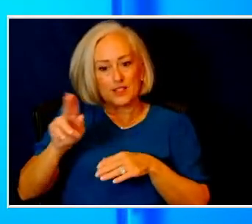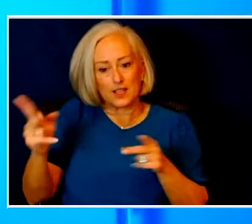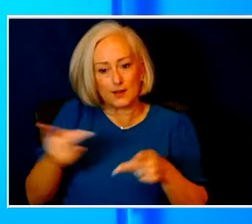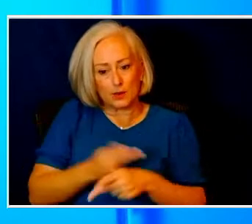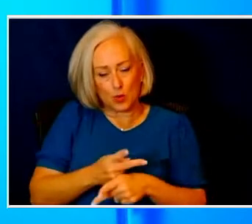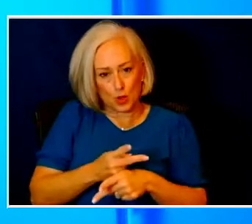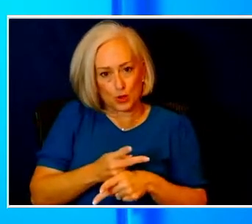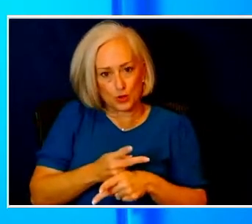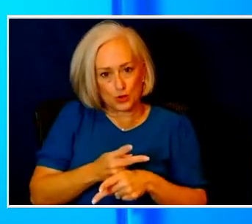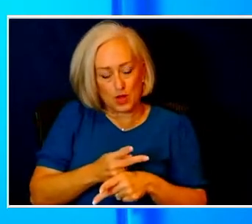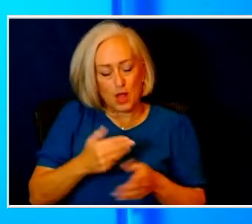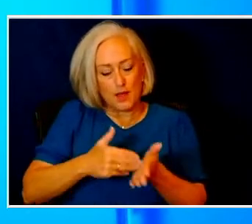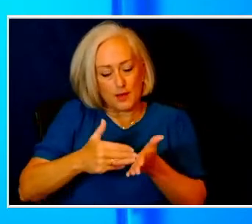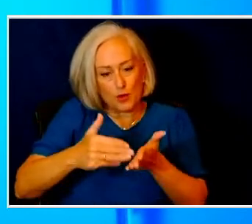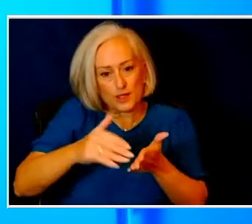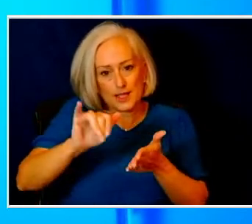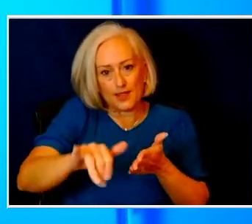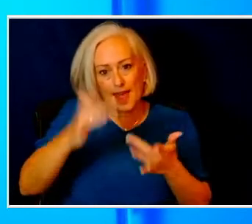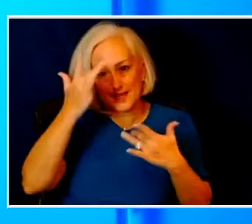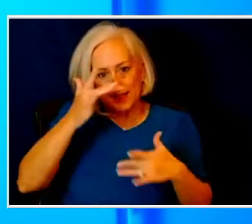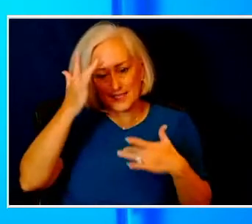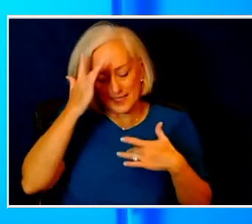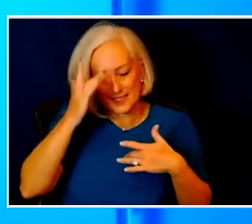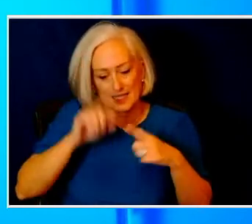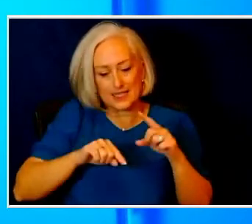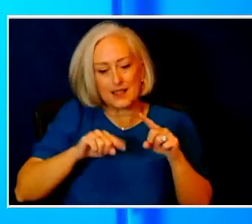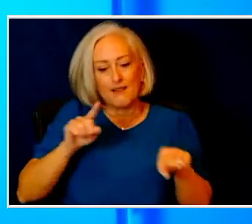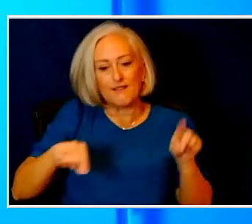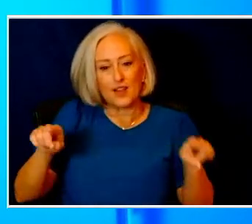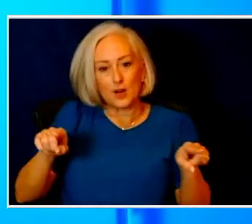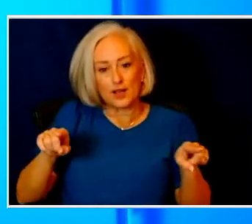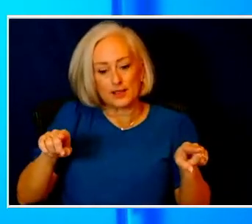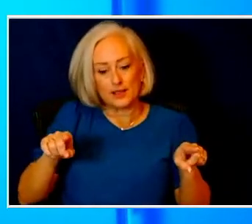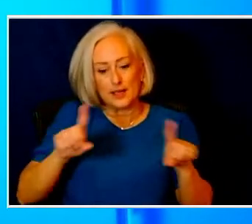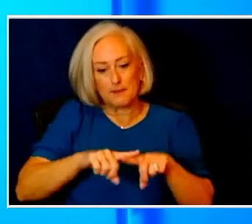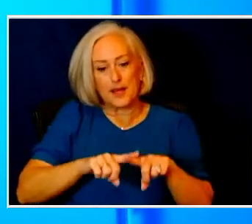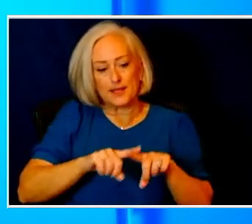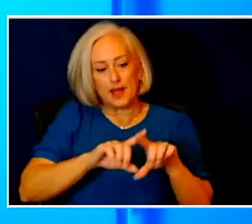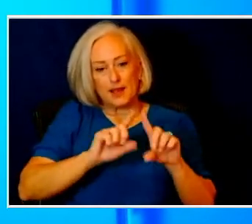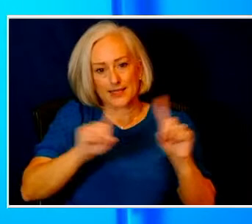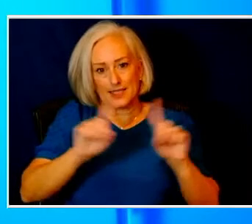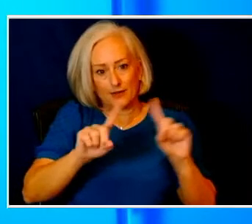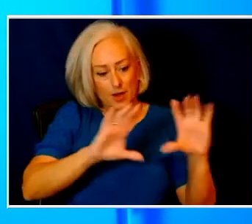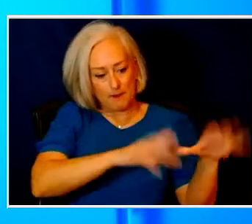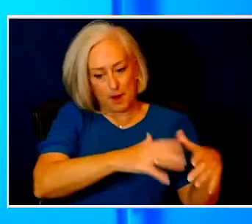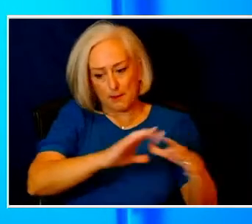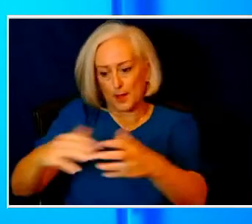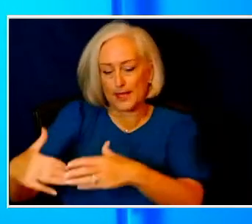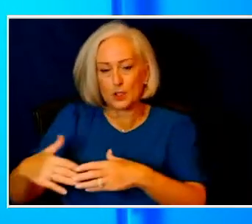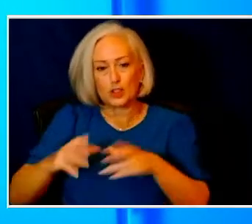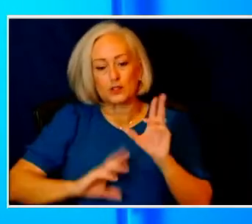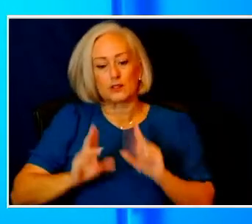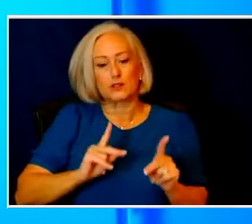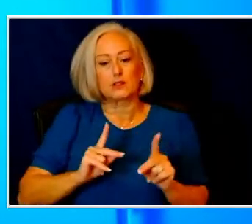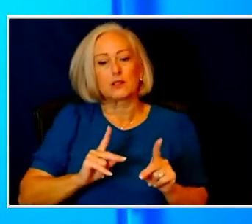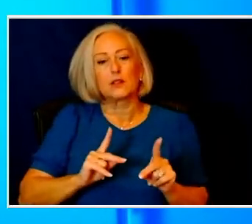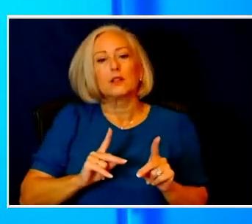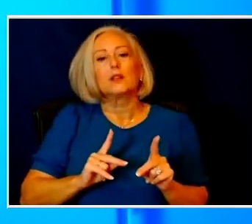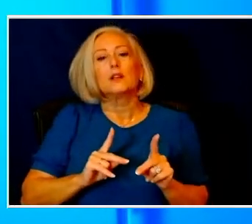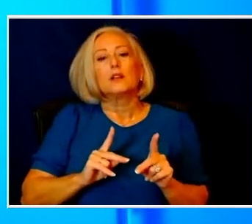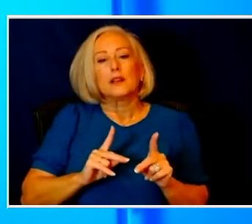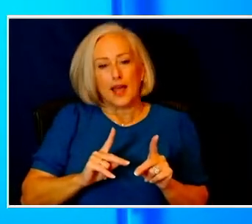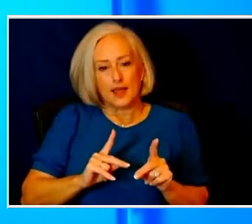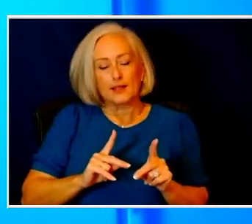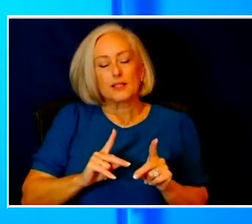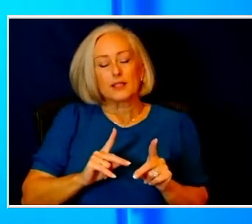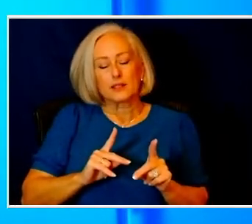of disease-associated variant differs in different populations and really accounts for variability in